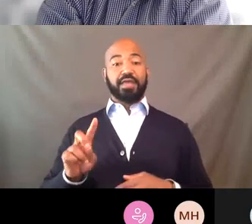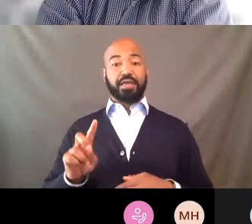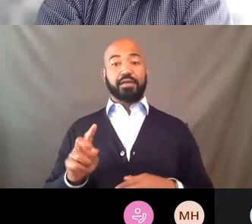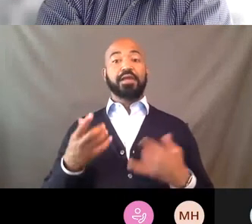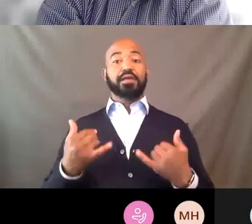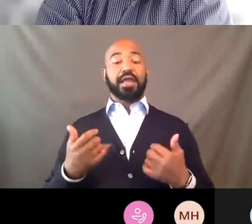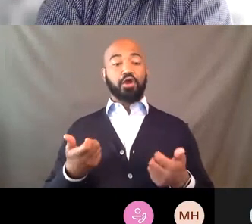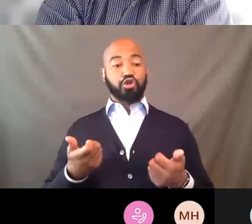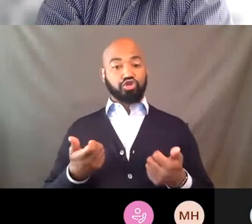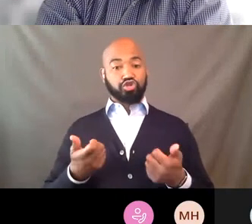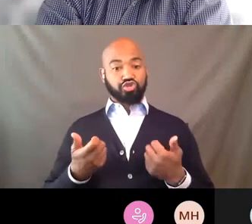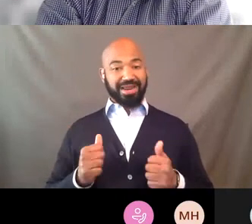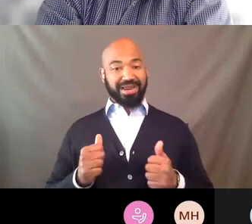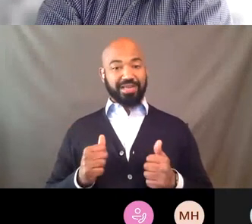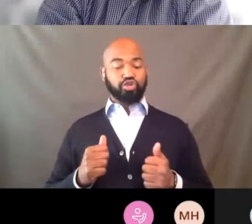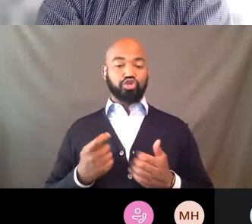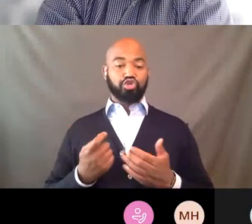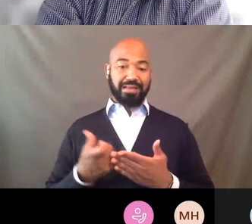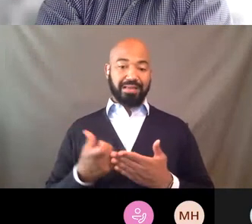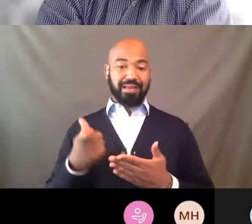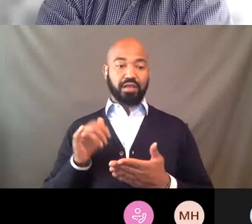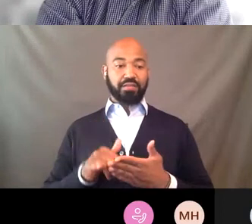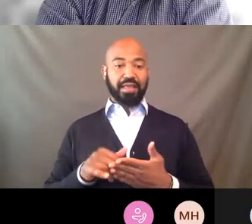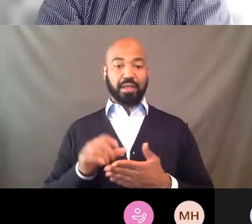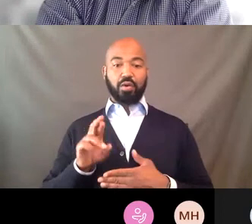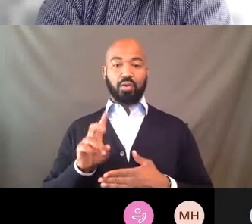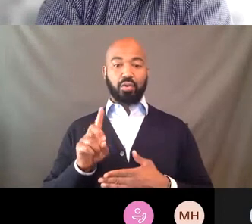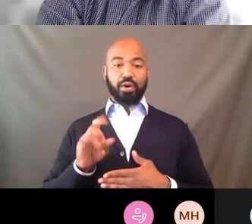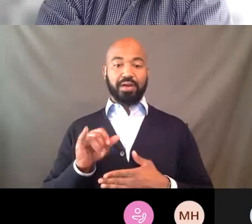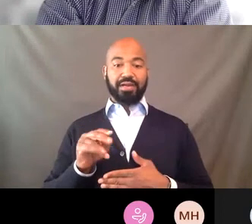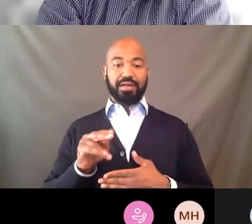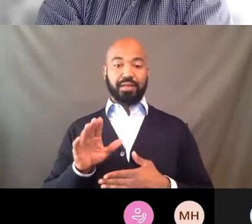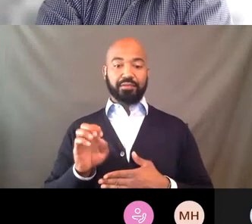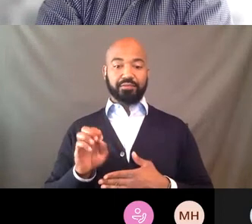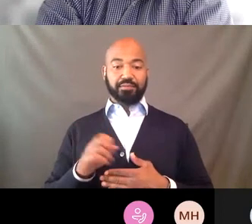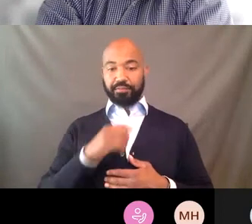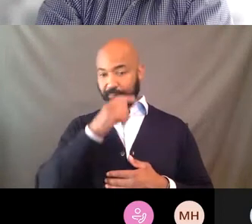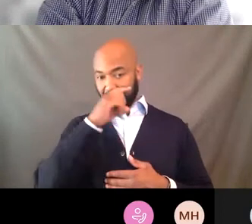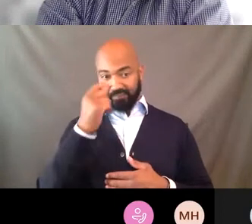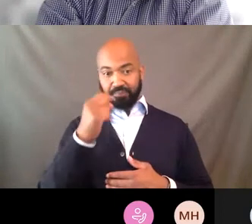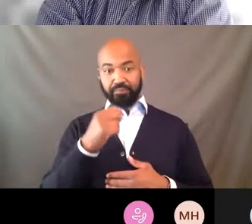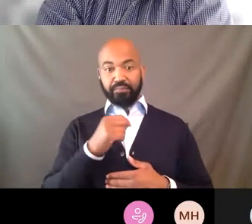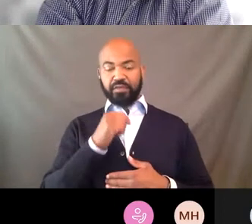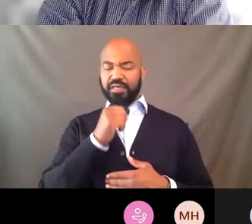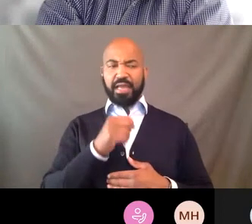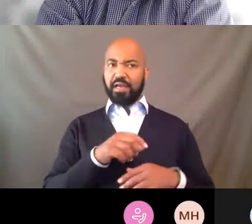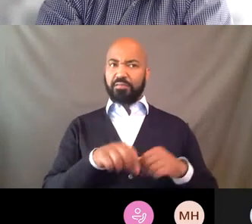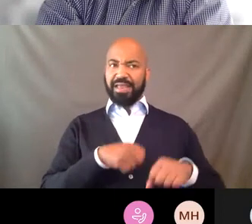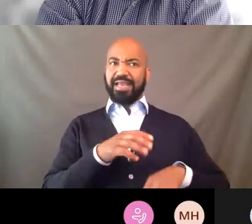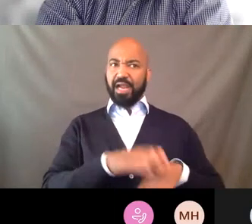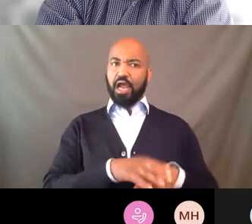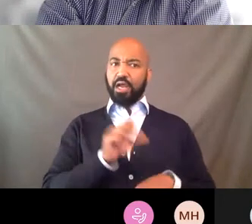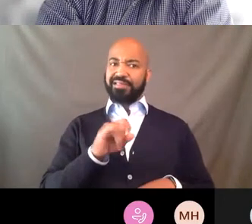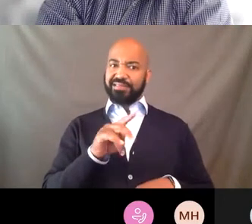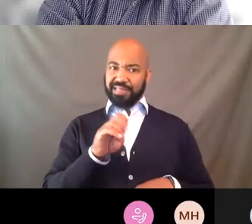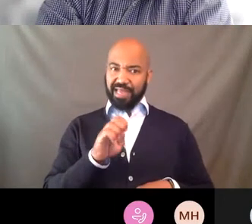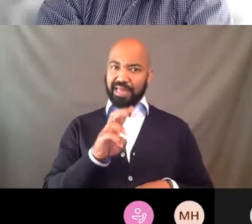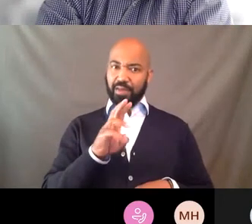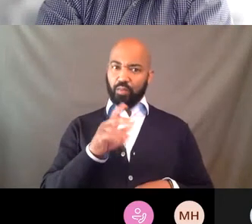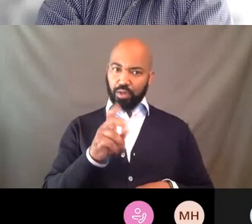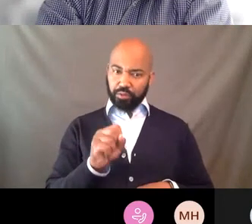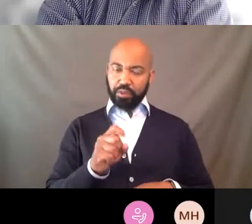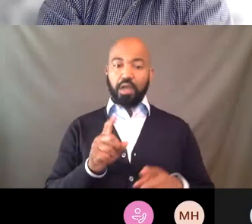eliminate that particular ordinance. Not biking on sidewalks currently, but